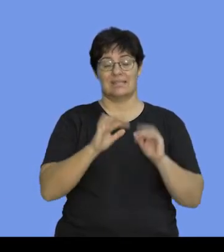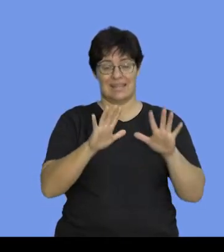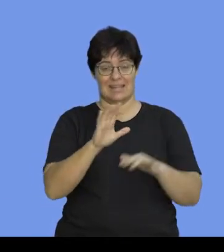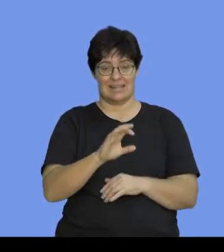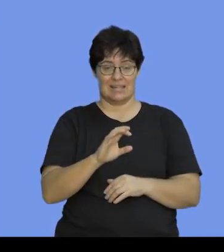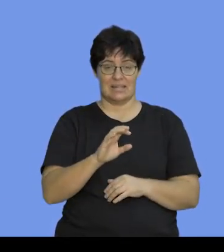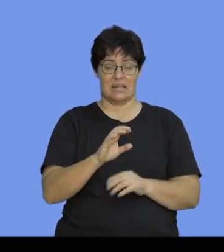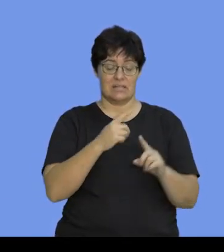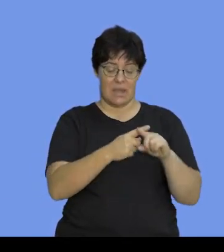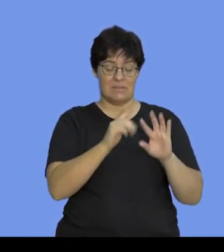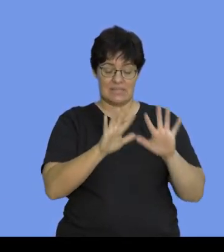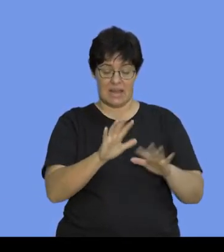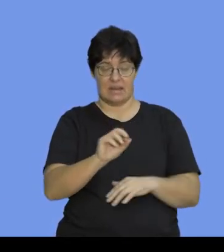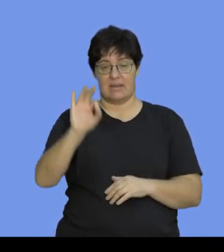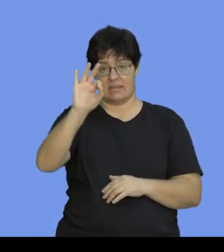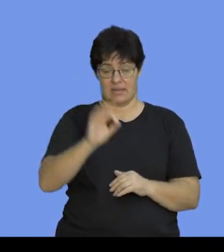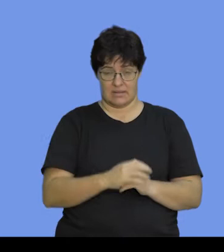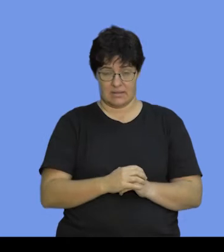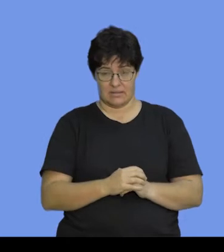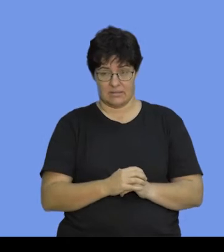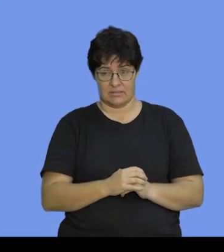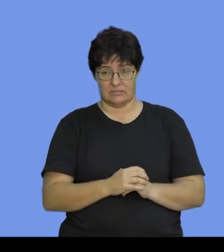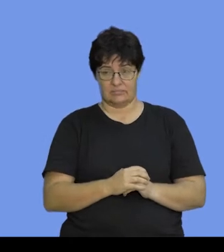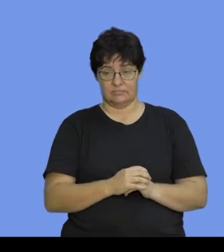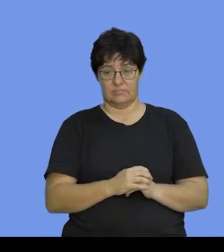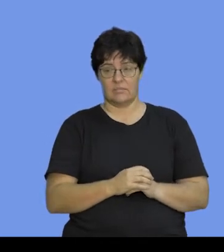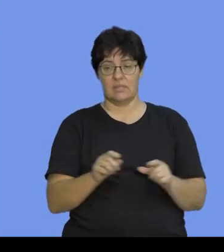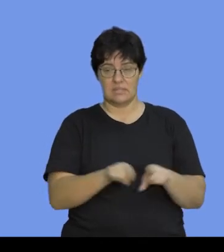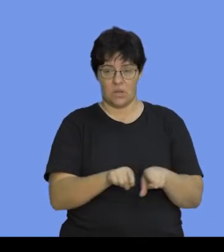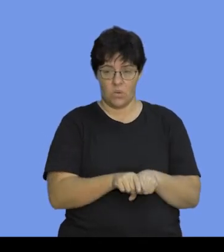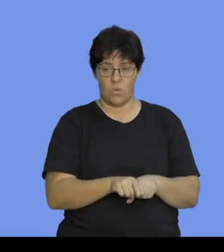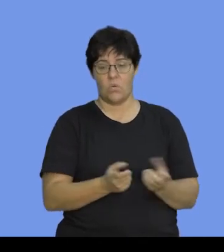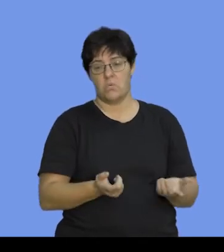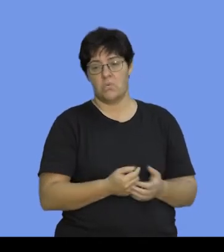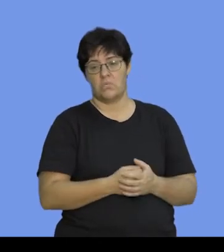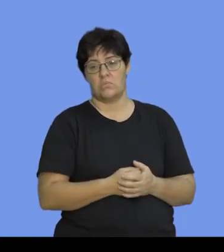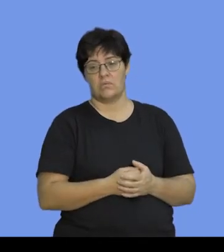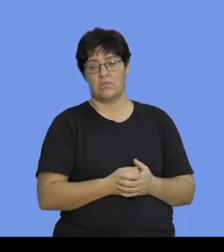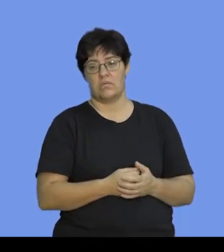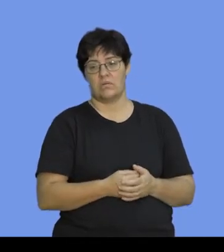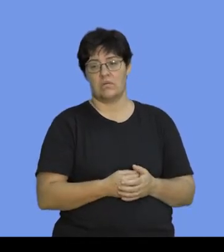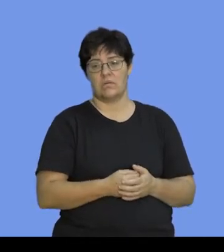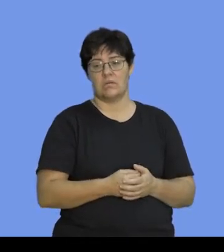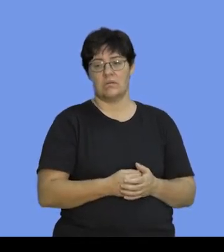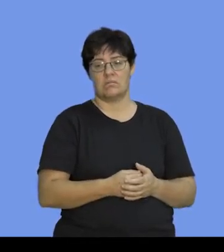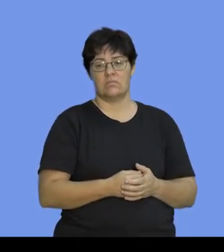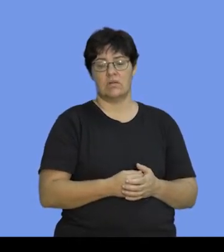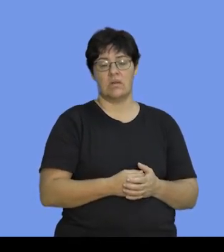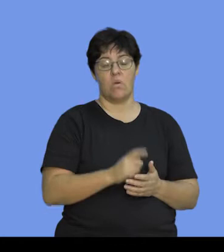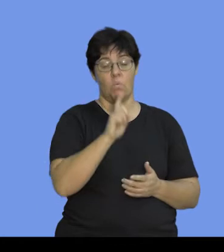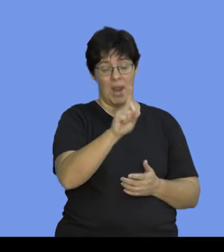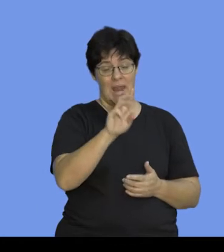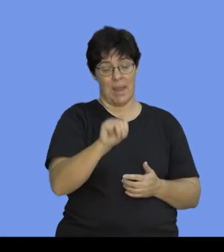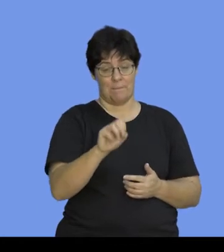are some of the practical examples. We may also have cubic meters. We know a cubic